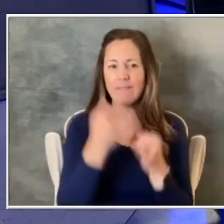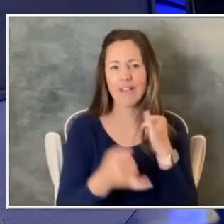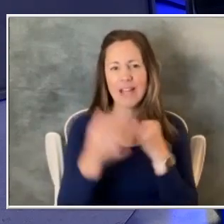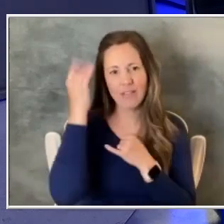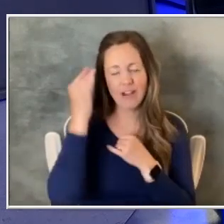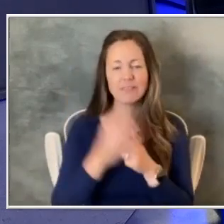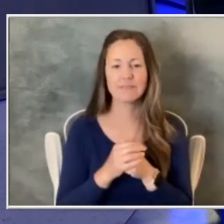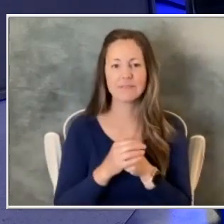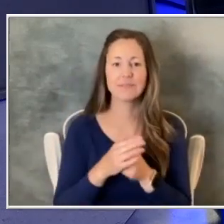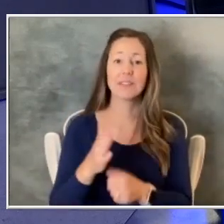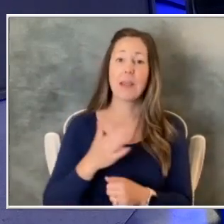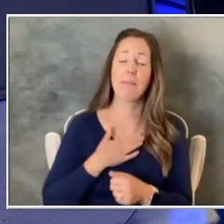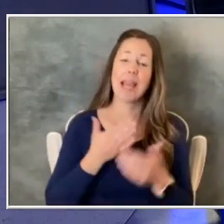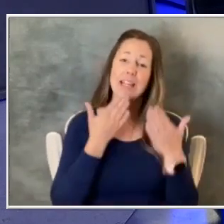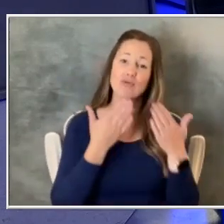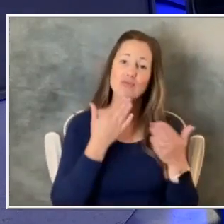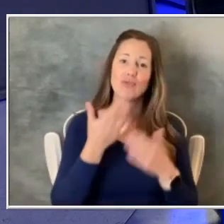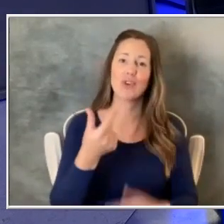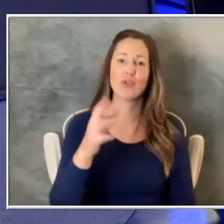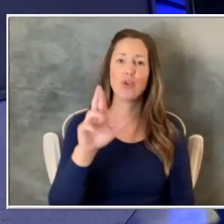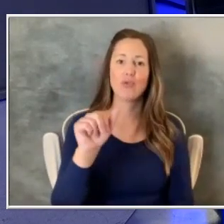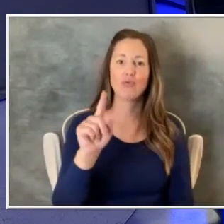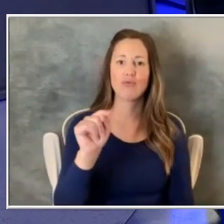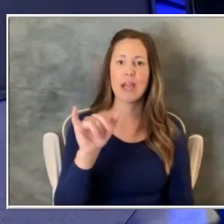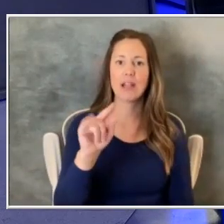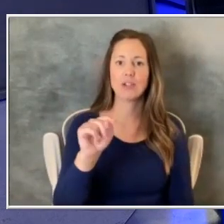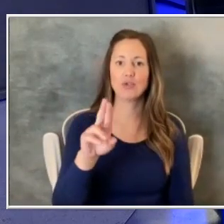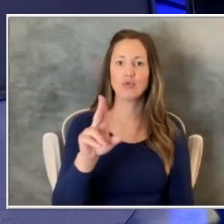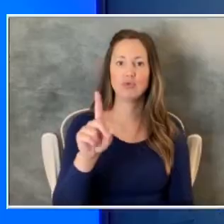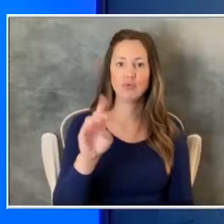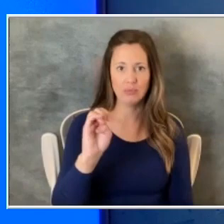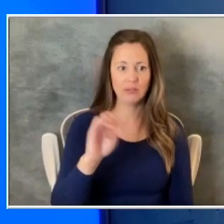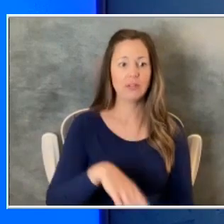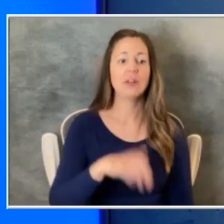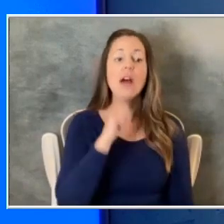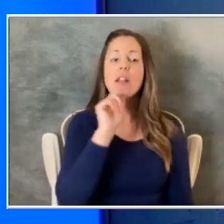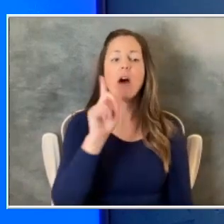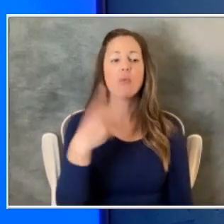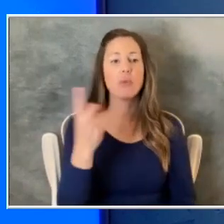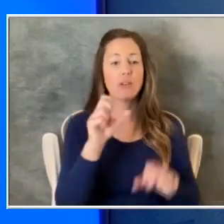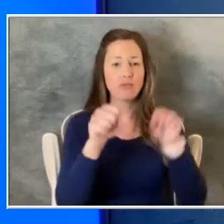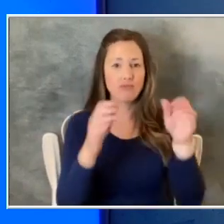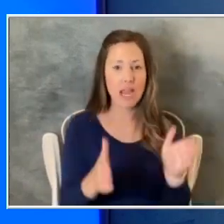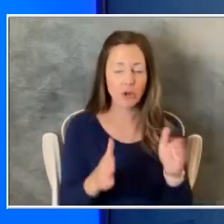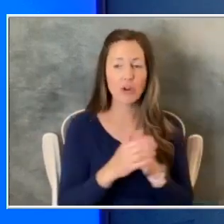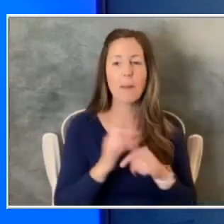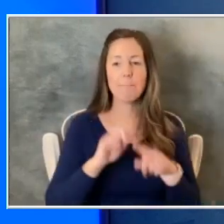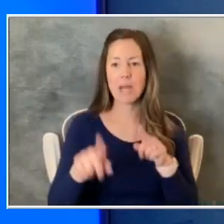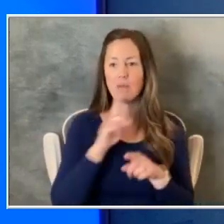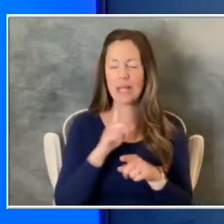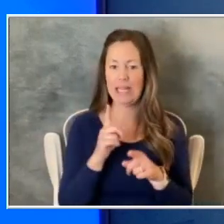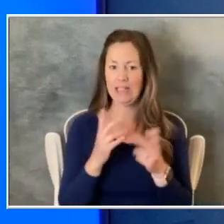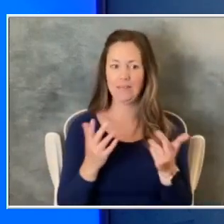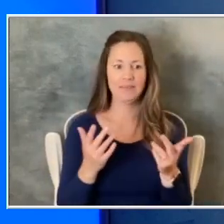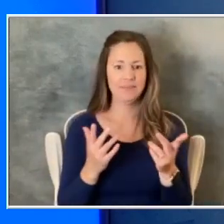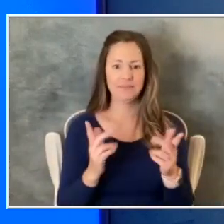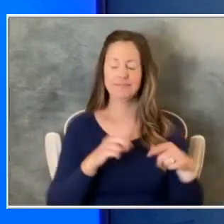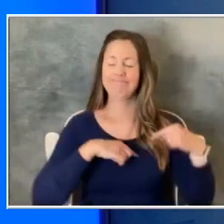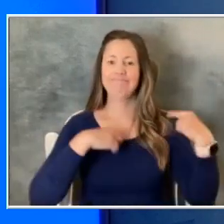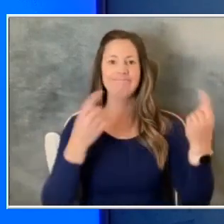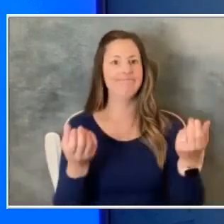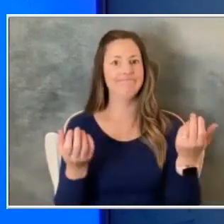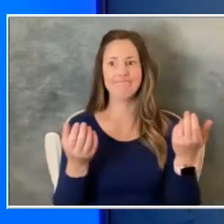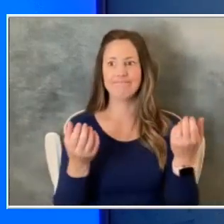is gratitude, not only to the riders this year, but of all years of